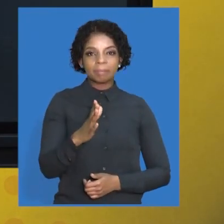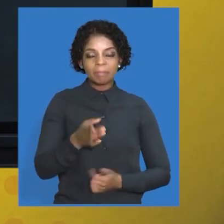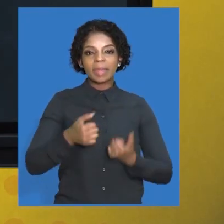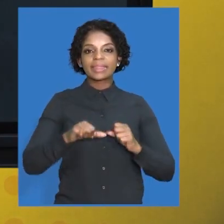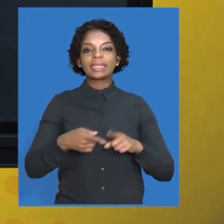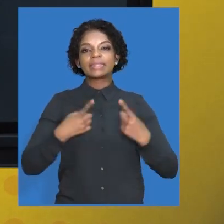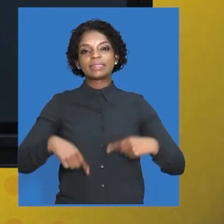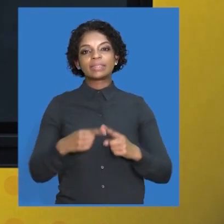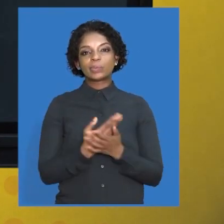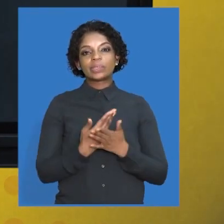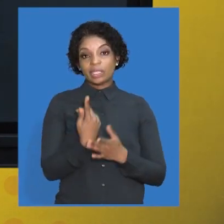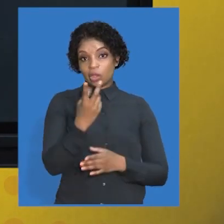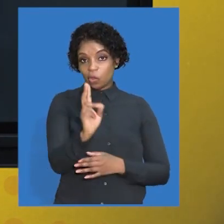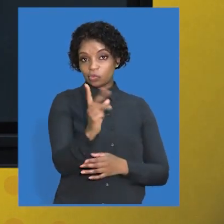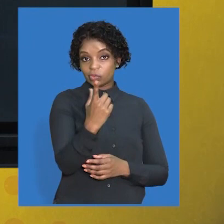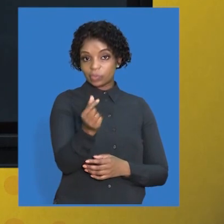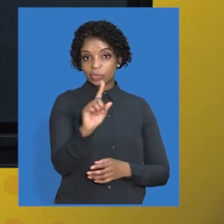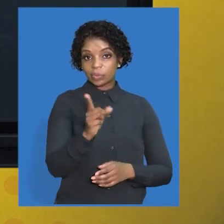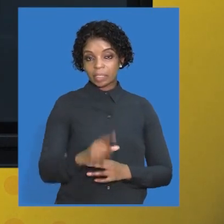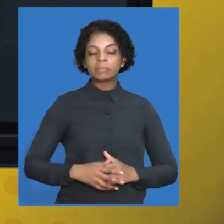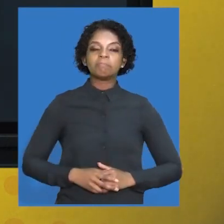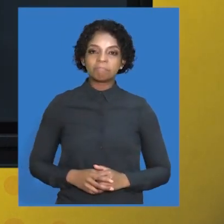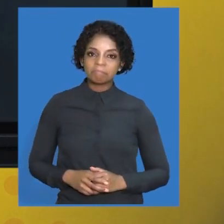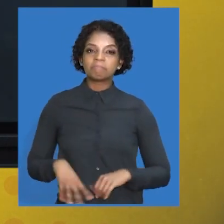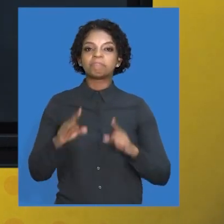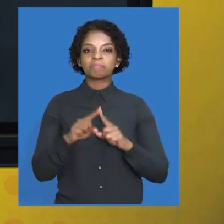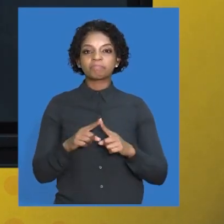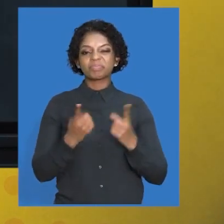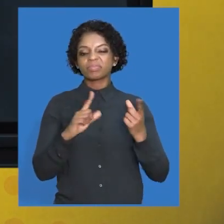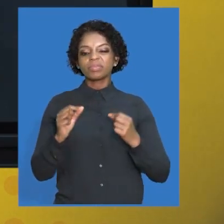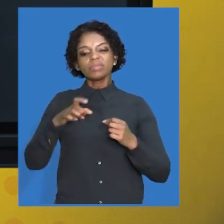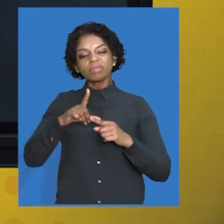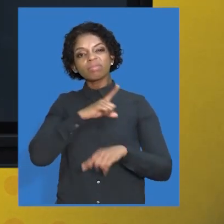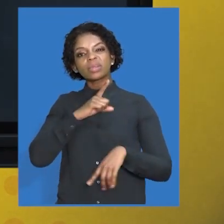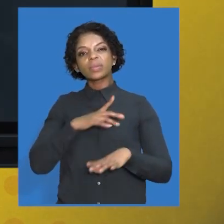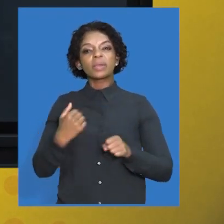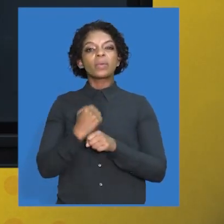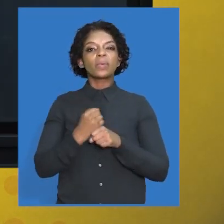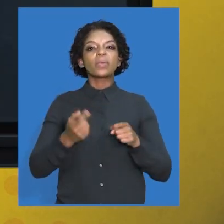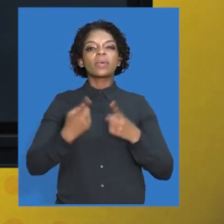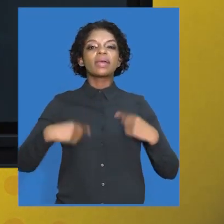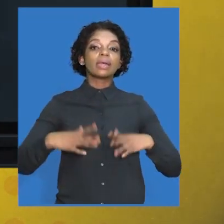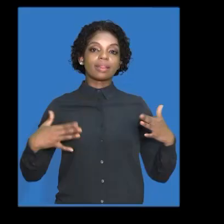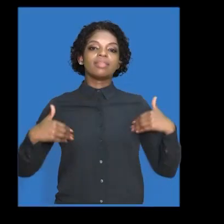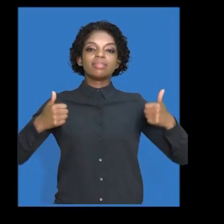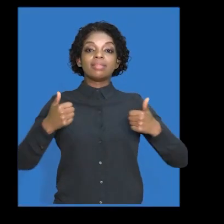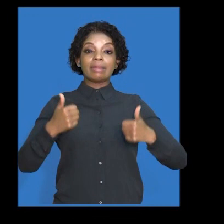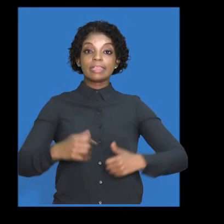can also withstand potential recessions because our workers are healthy and they are